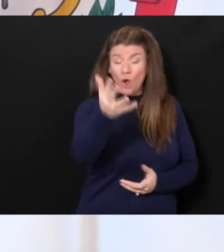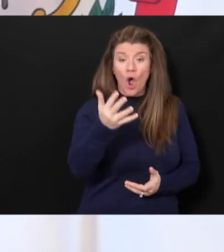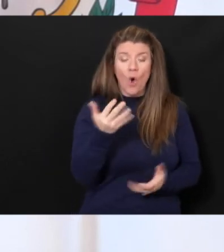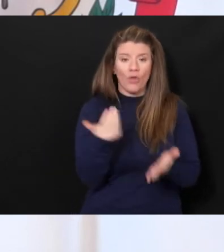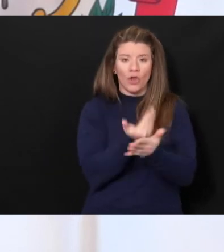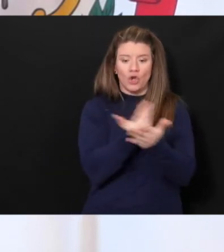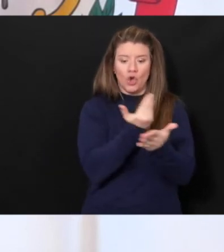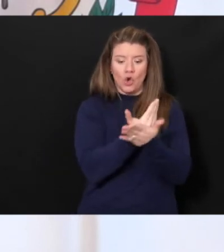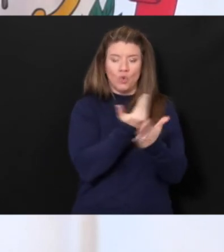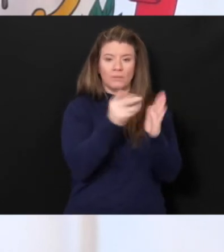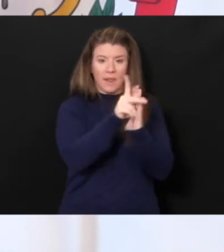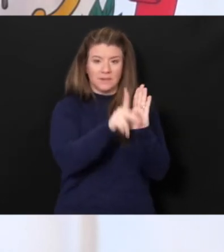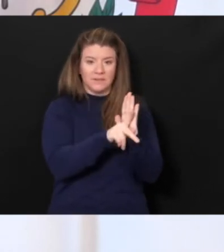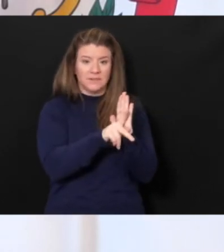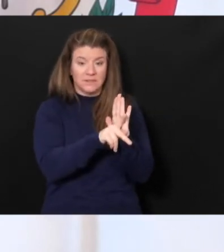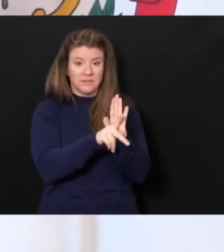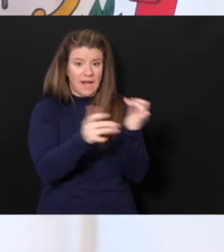second,